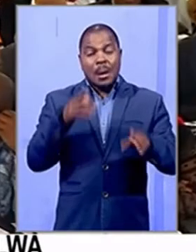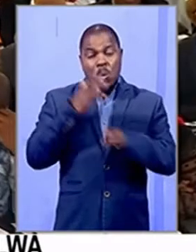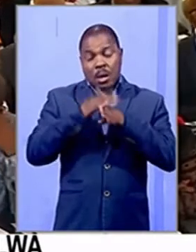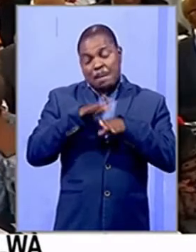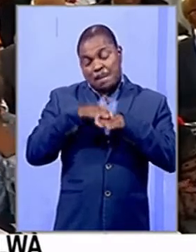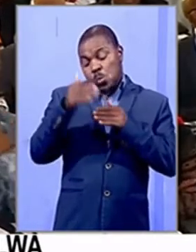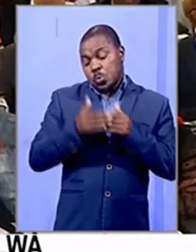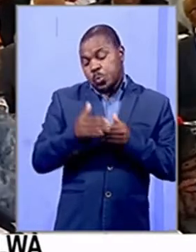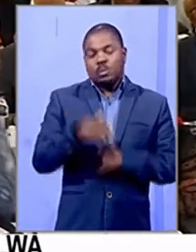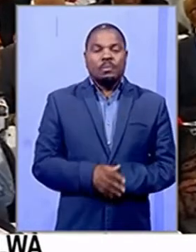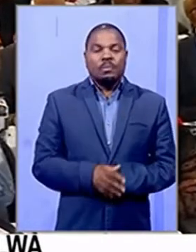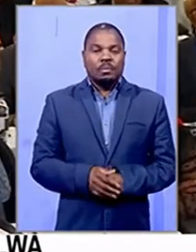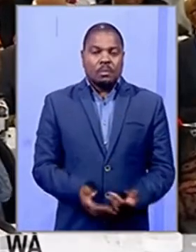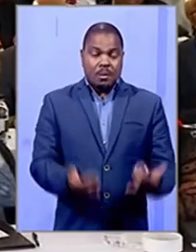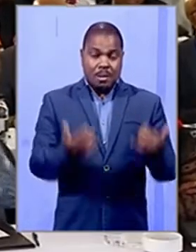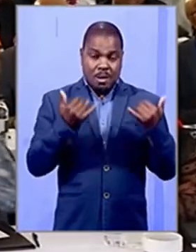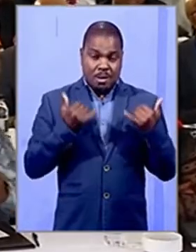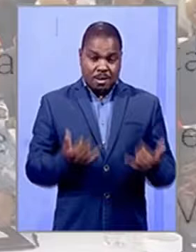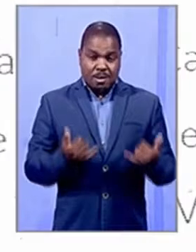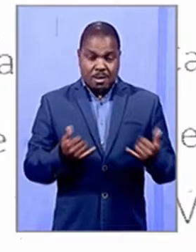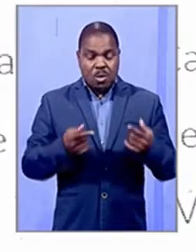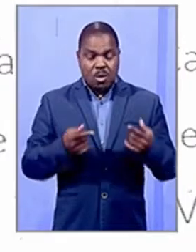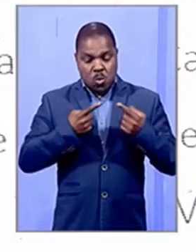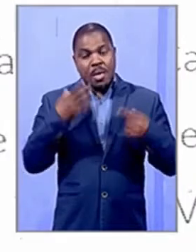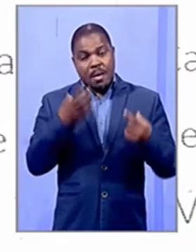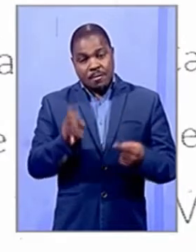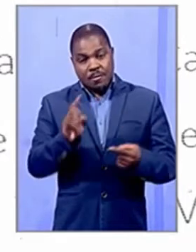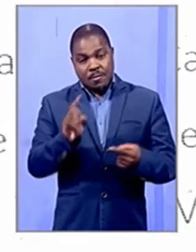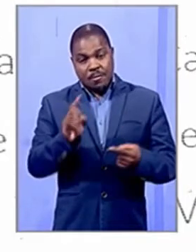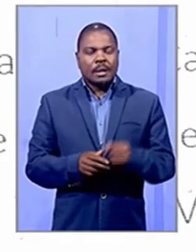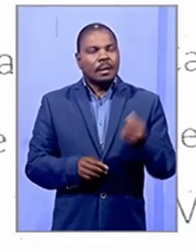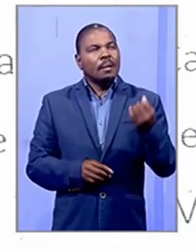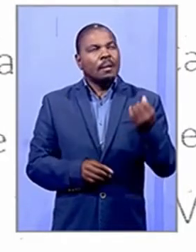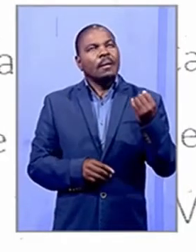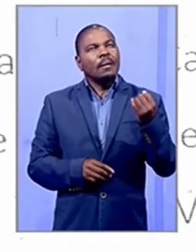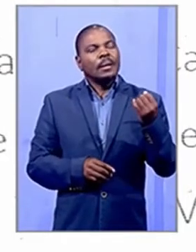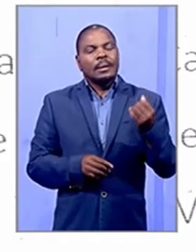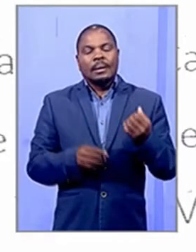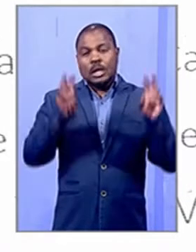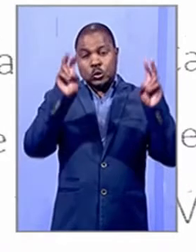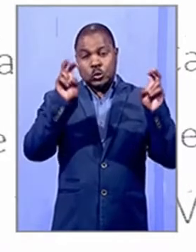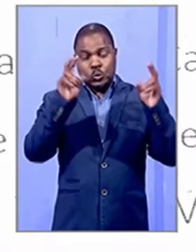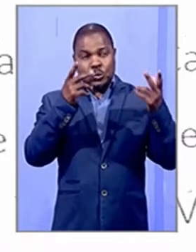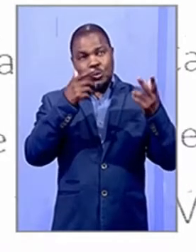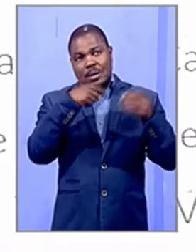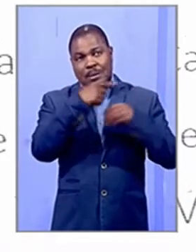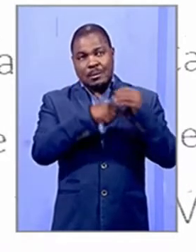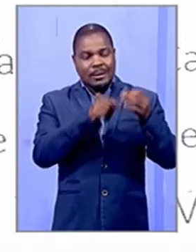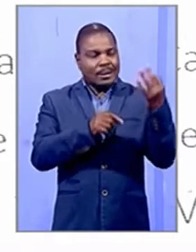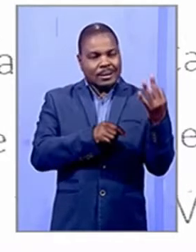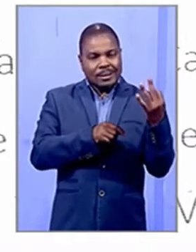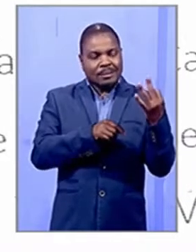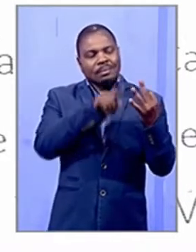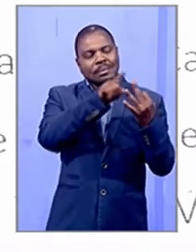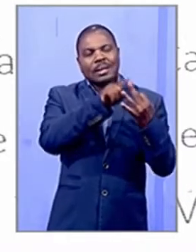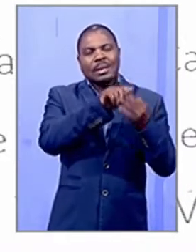montši. Currently we have an issue with 3 operations from